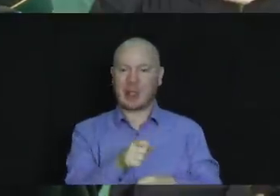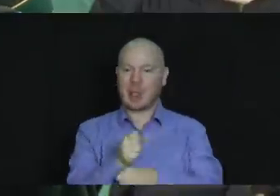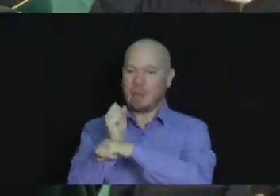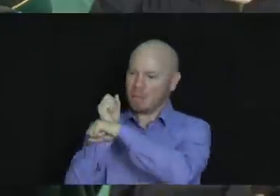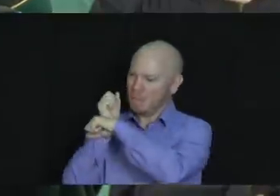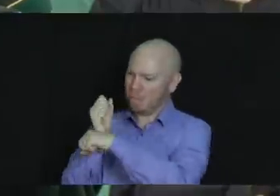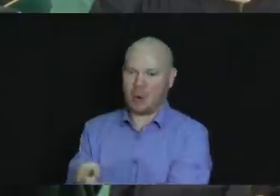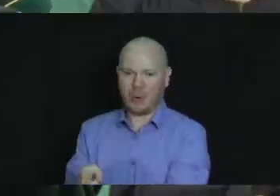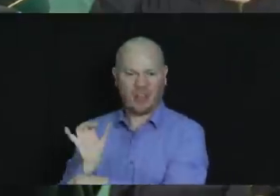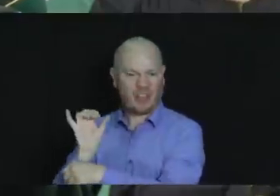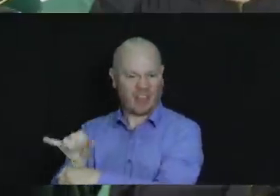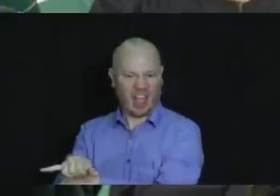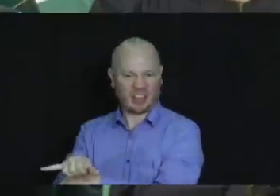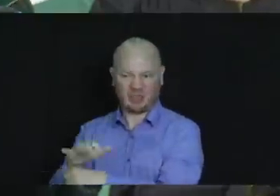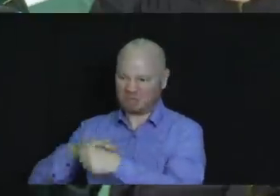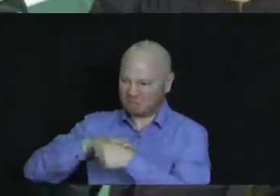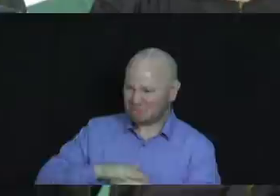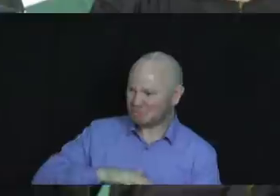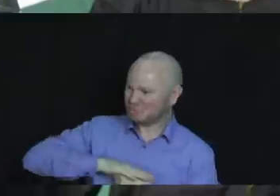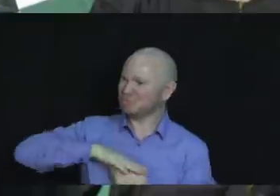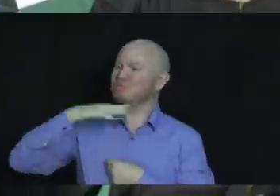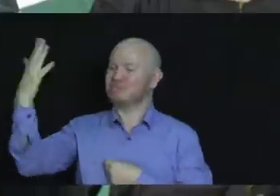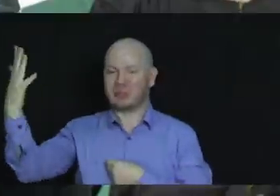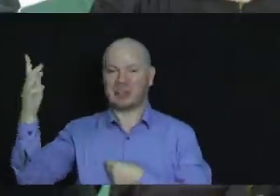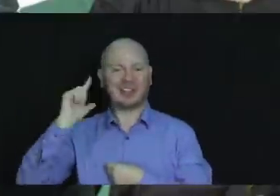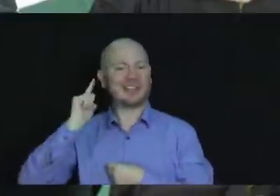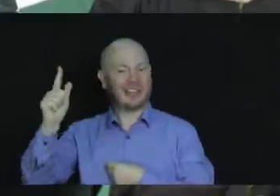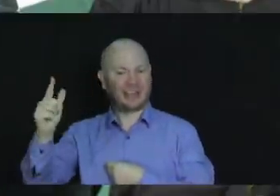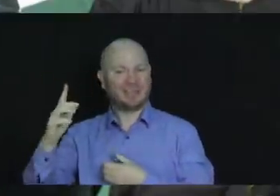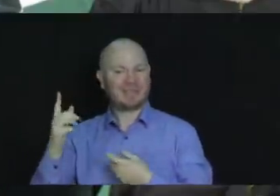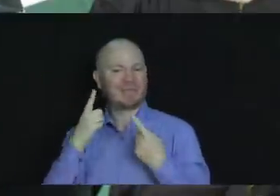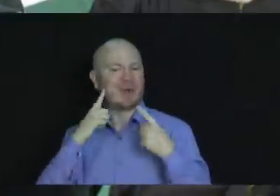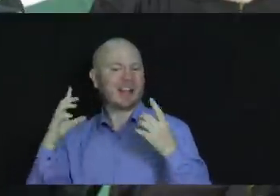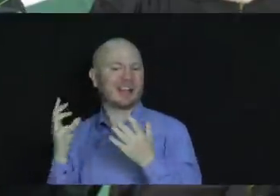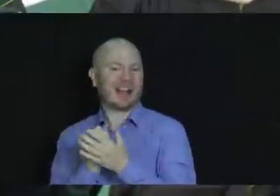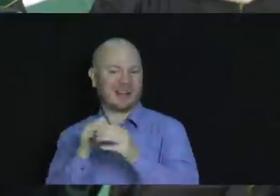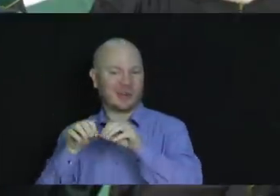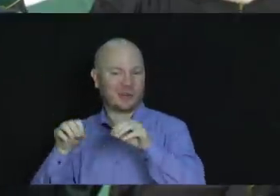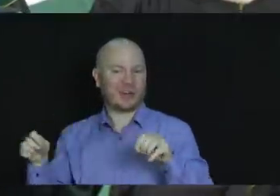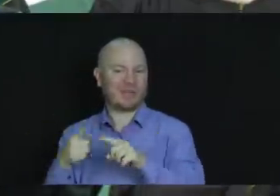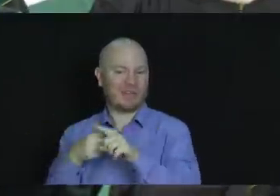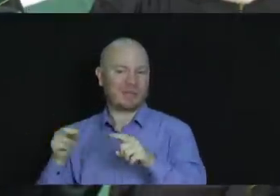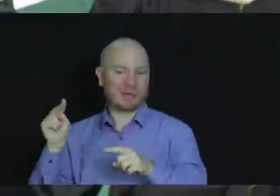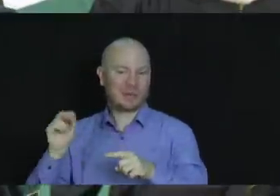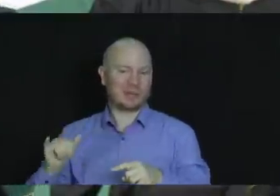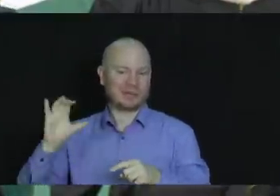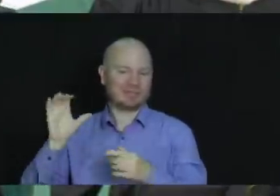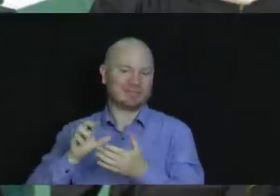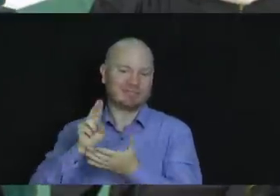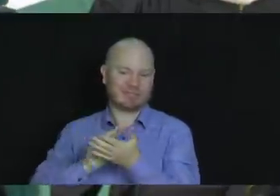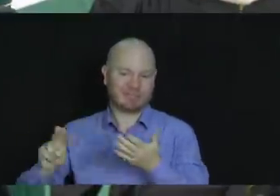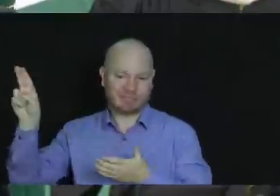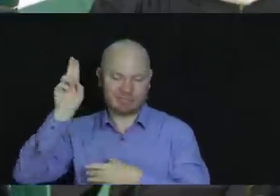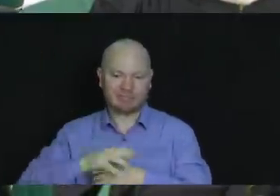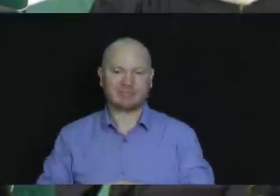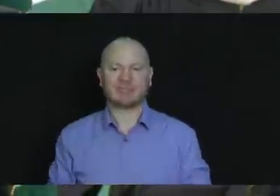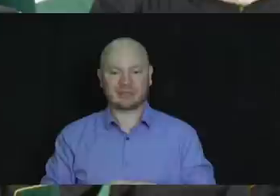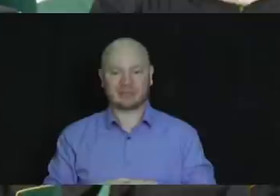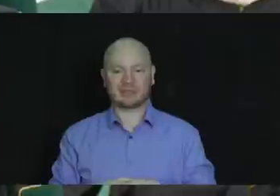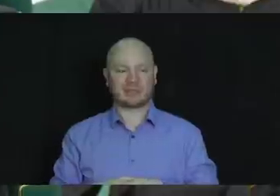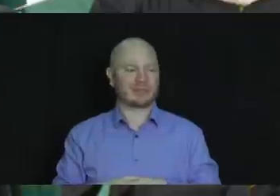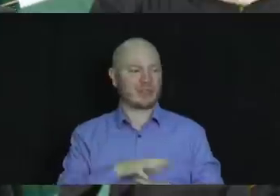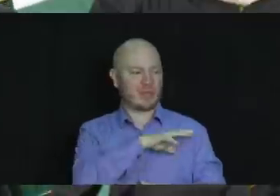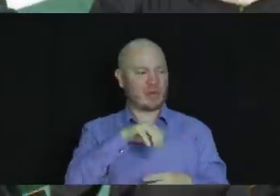earned a bachelor's and master's degree from New York University. Through a chance encounter with other civil rights activists,